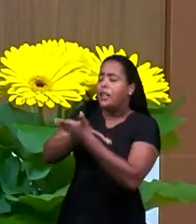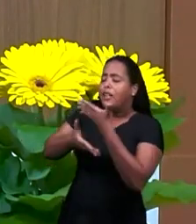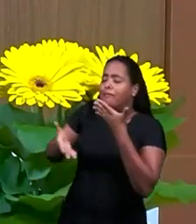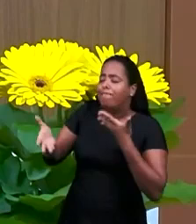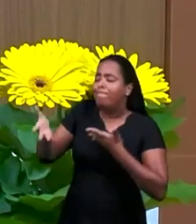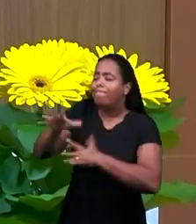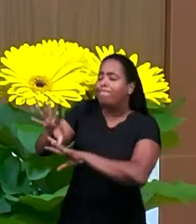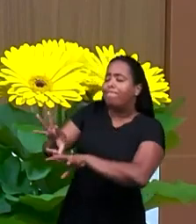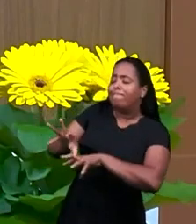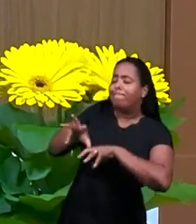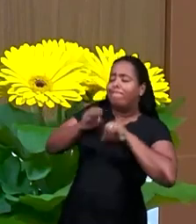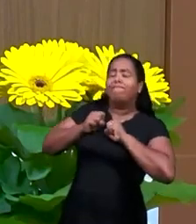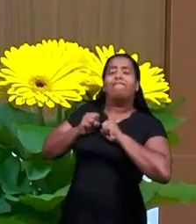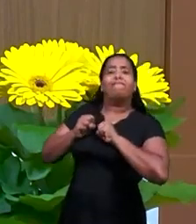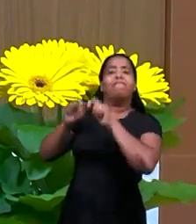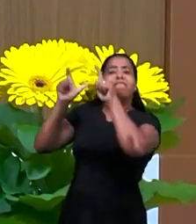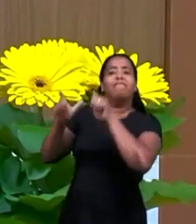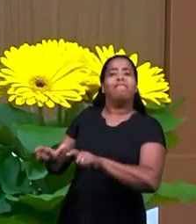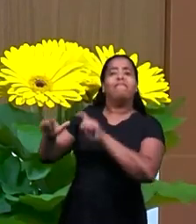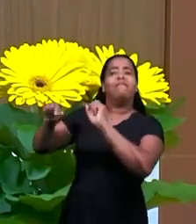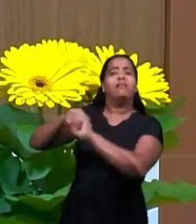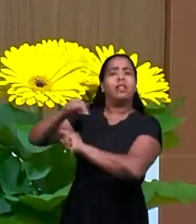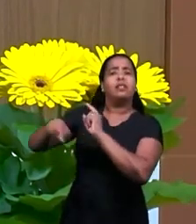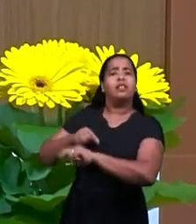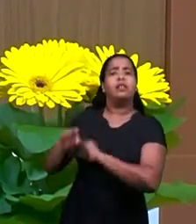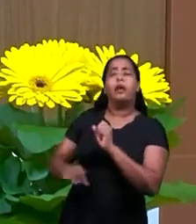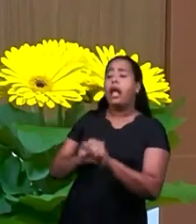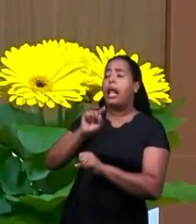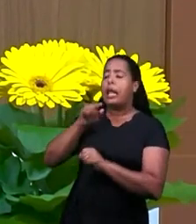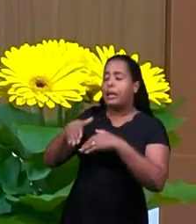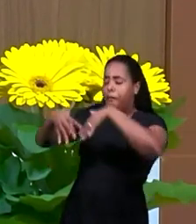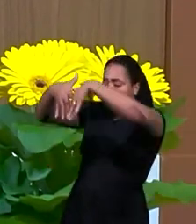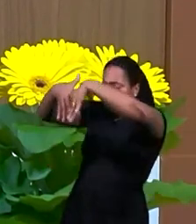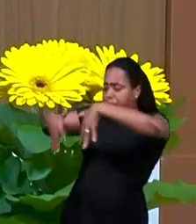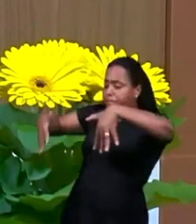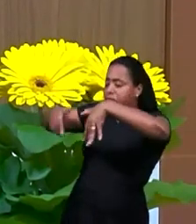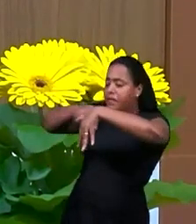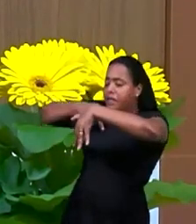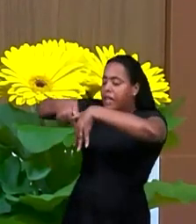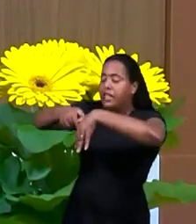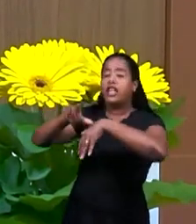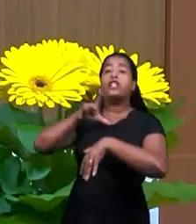there inside the Holy of Holies. What was at the entrance of